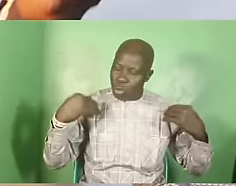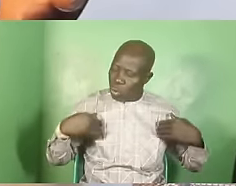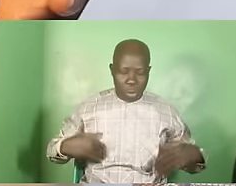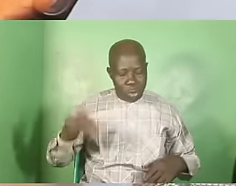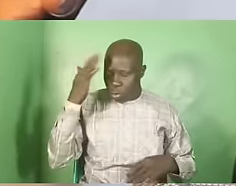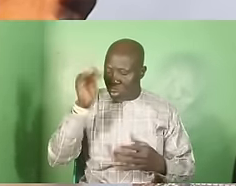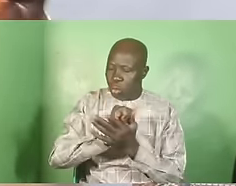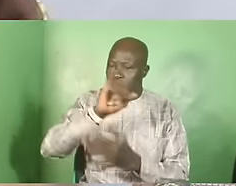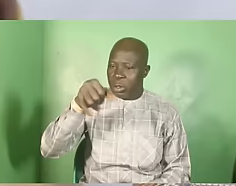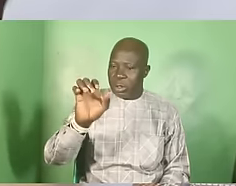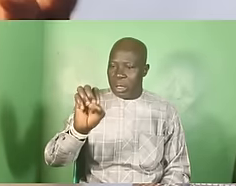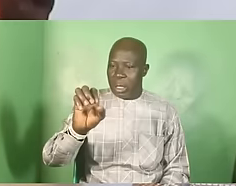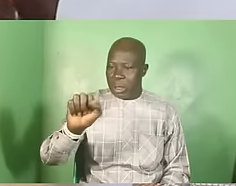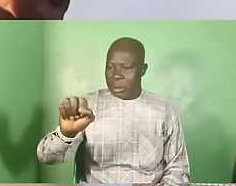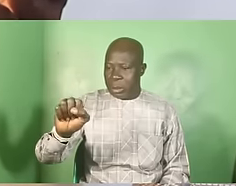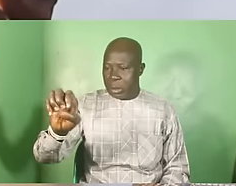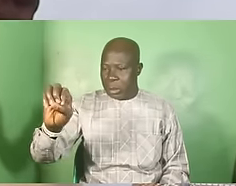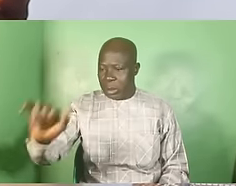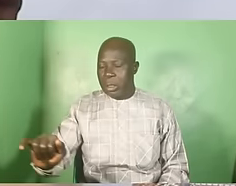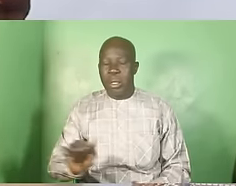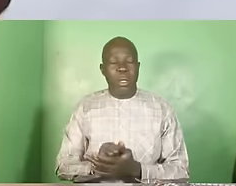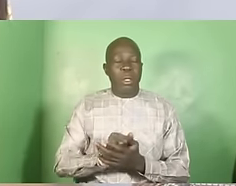There is no one that knows Jesse.